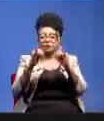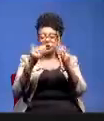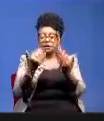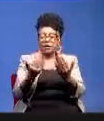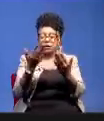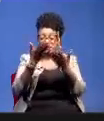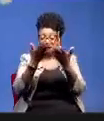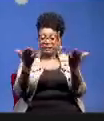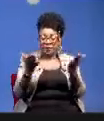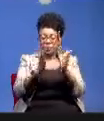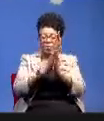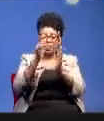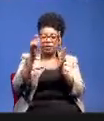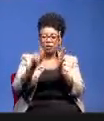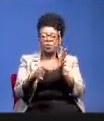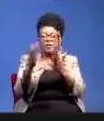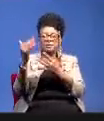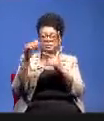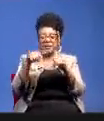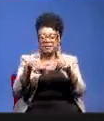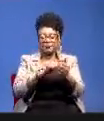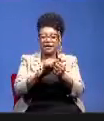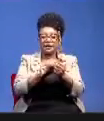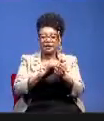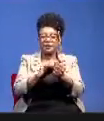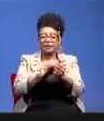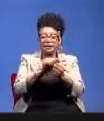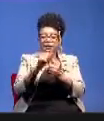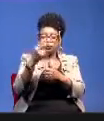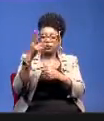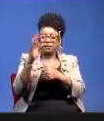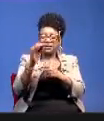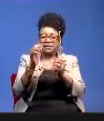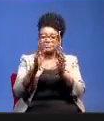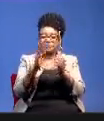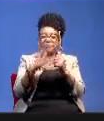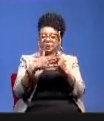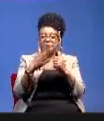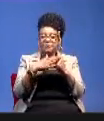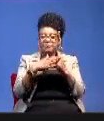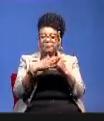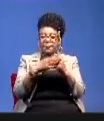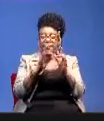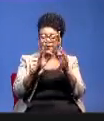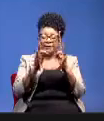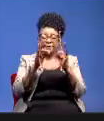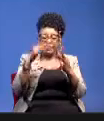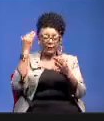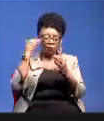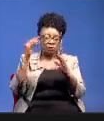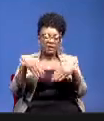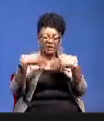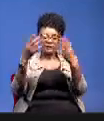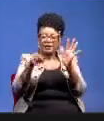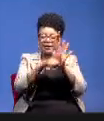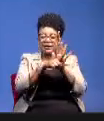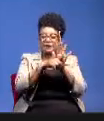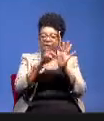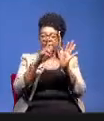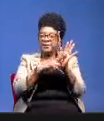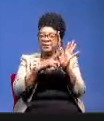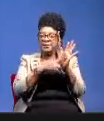their neck, with a ruling expected this Friday, 20th September. If the court gives a negative